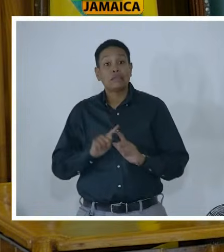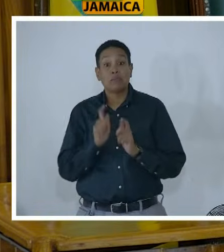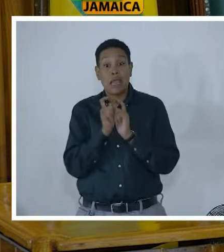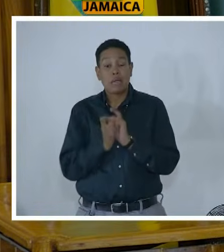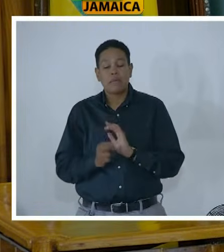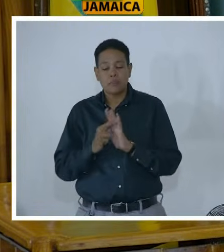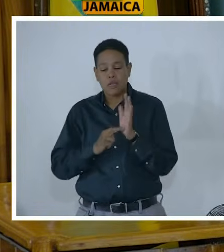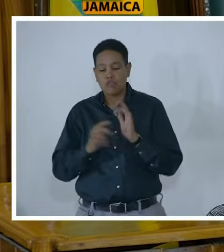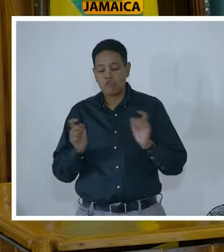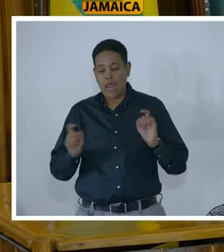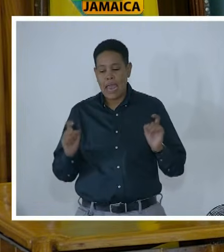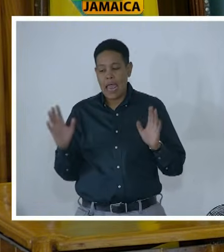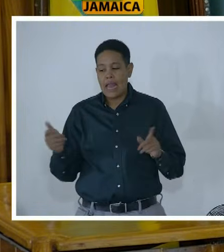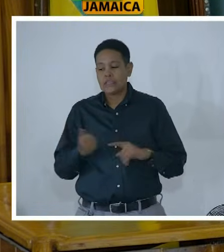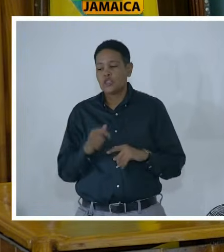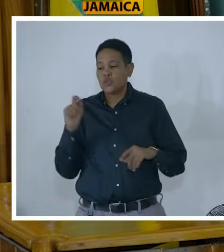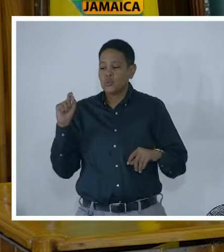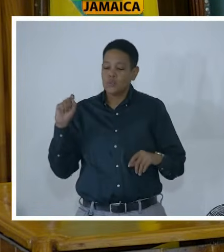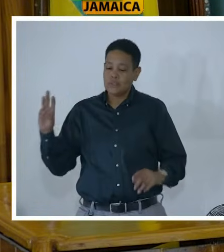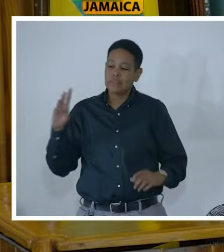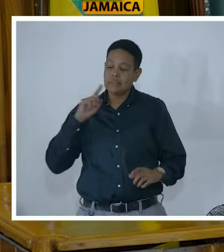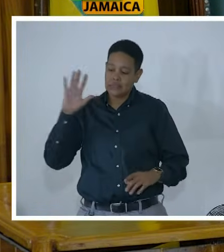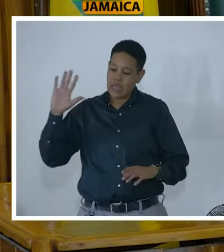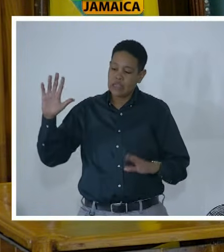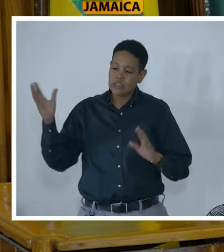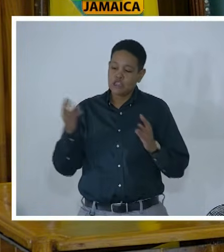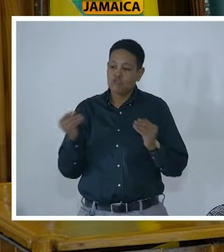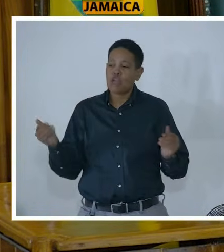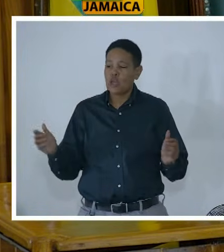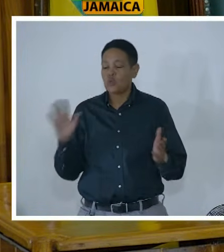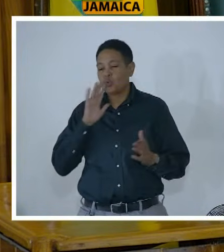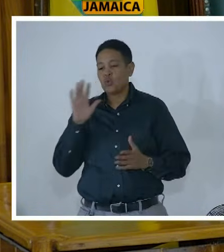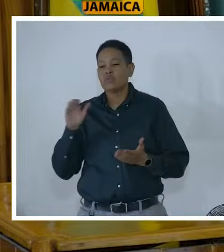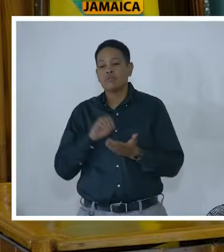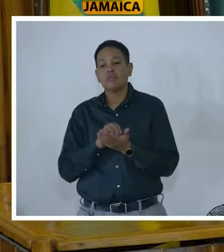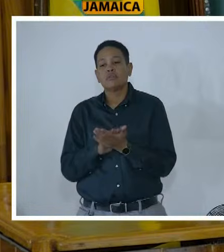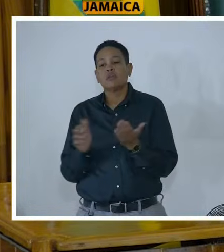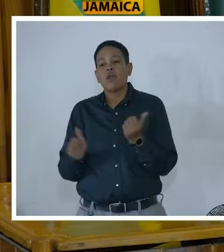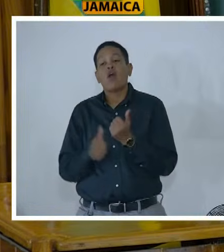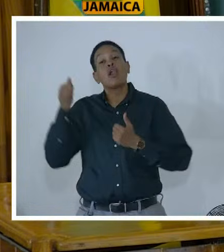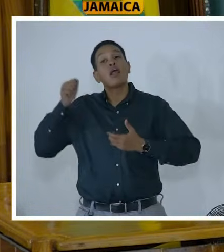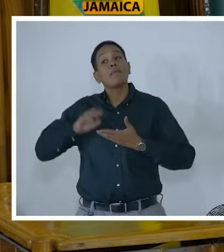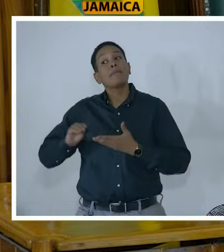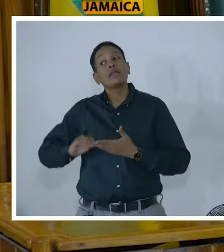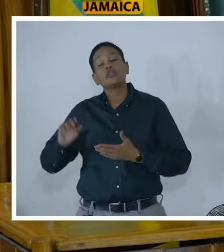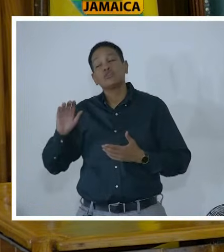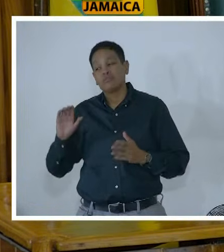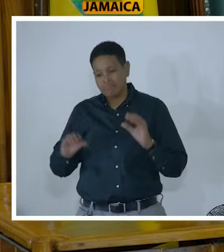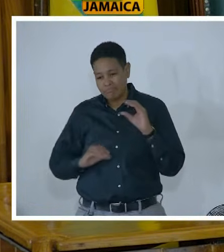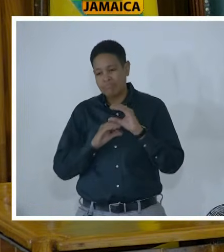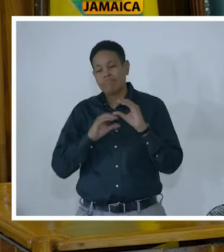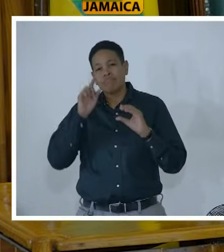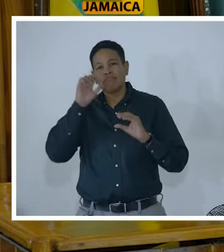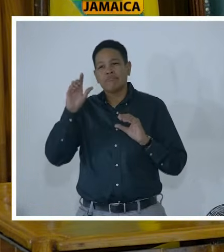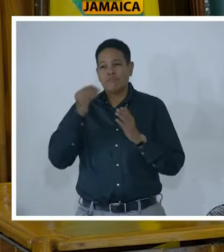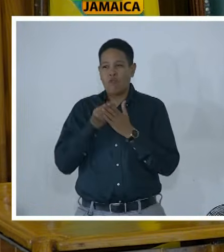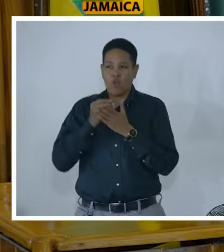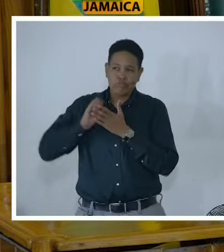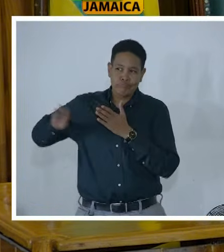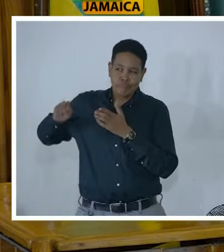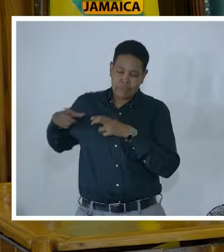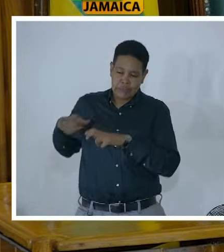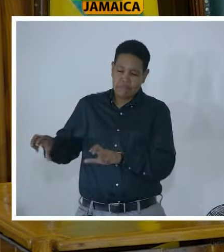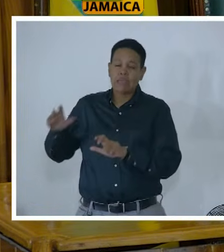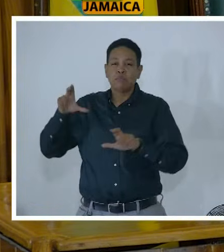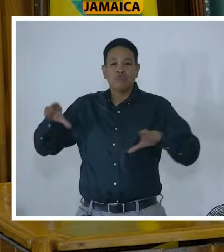Amendment Regulations 2026 and its resolution under the Pension Superannuation Funds and Retirement Schemes